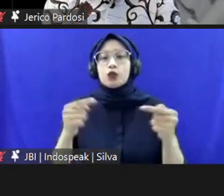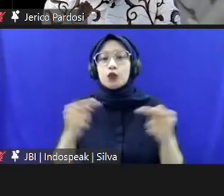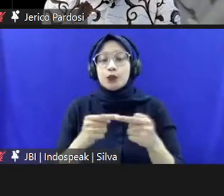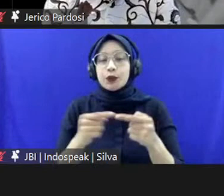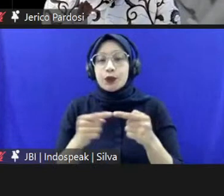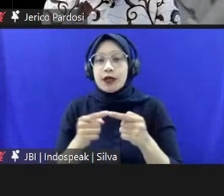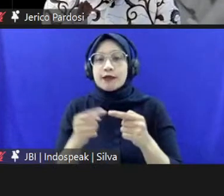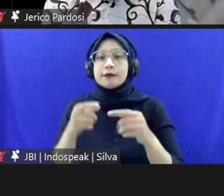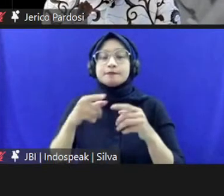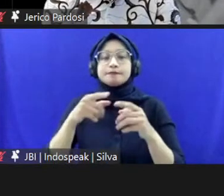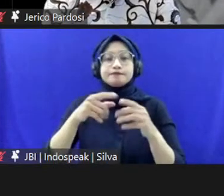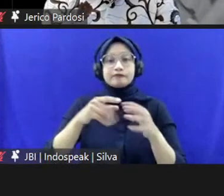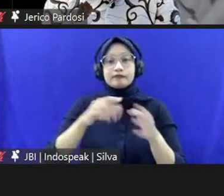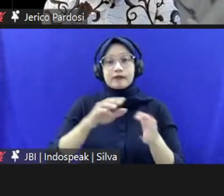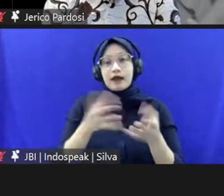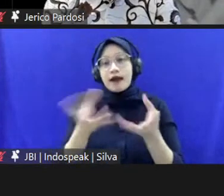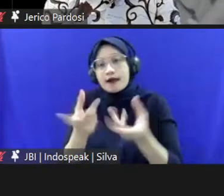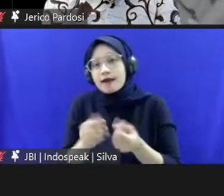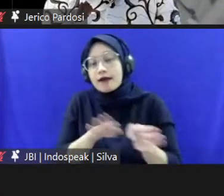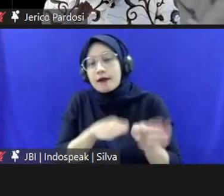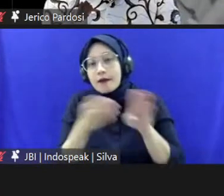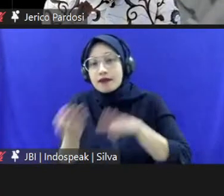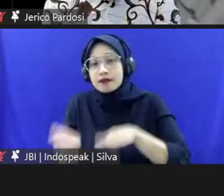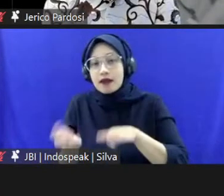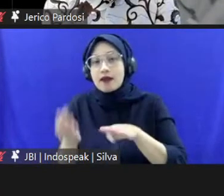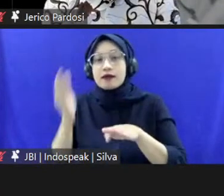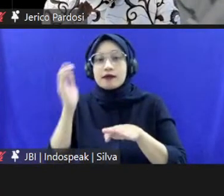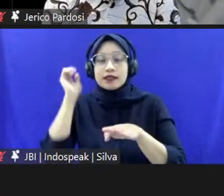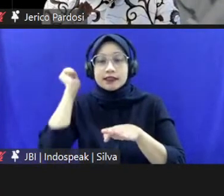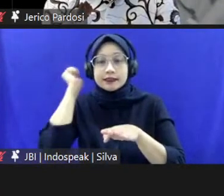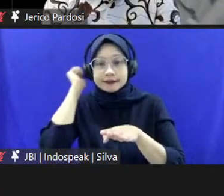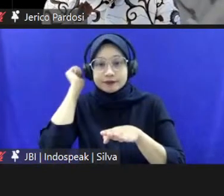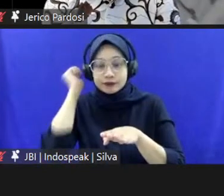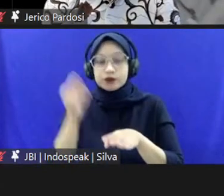and especially in Nusa Tenggara Timur.